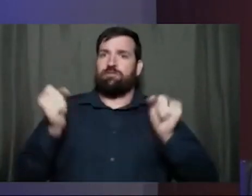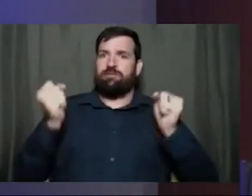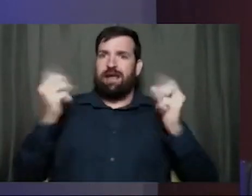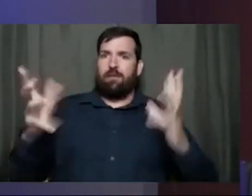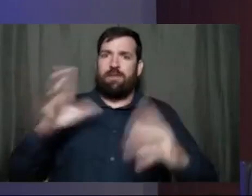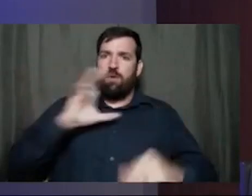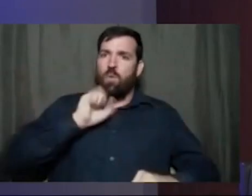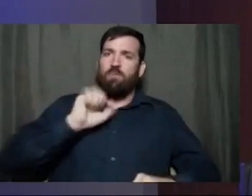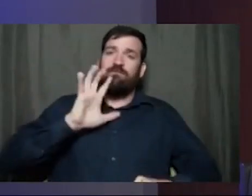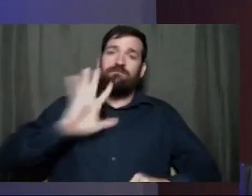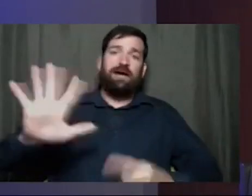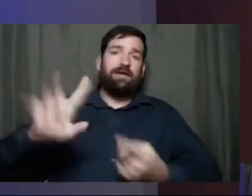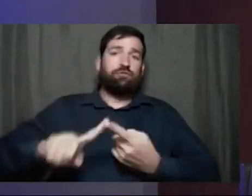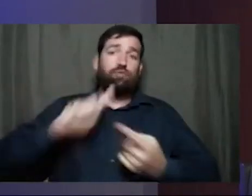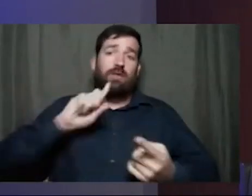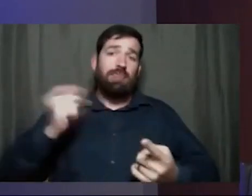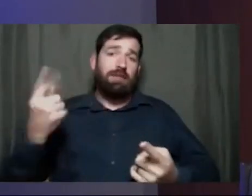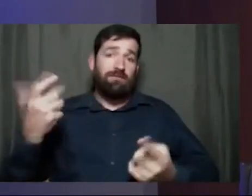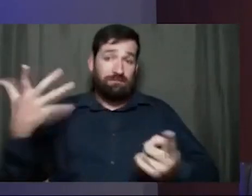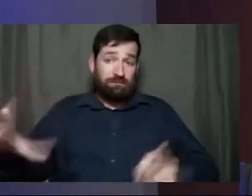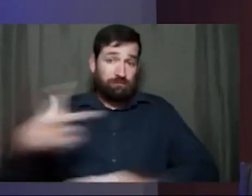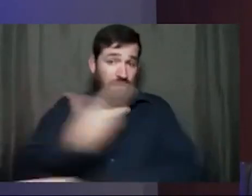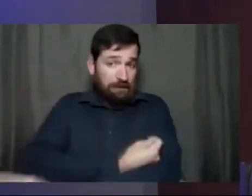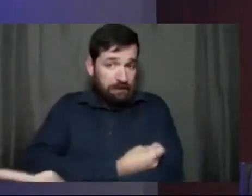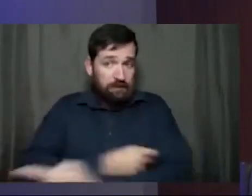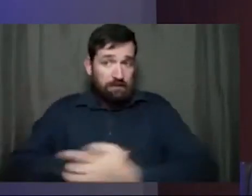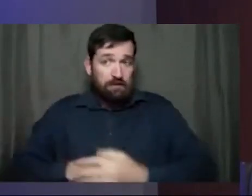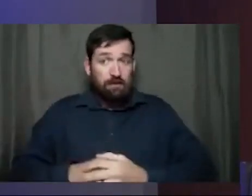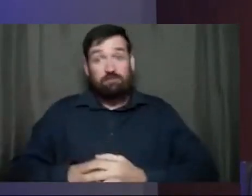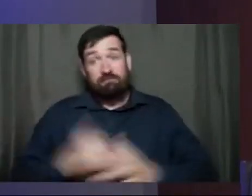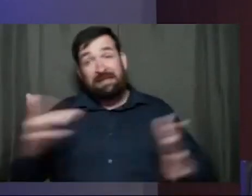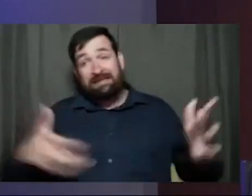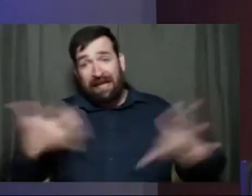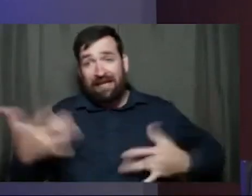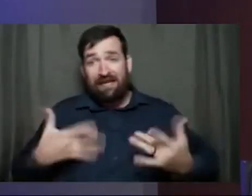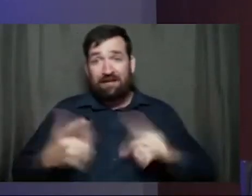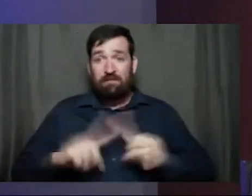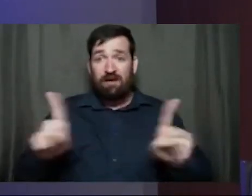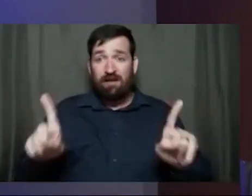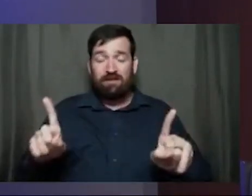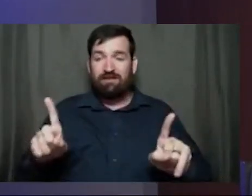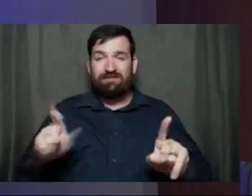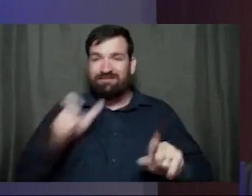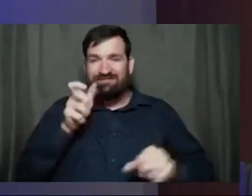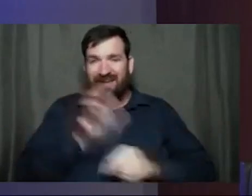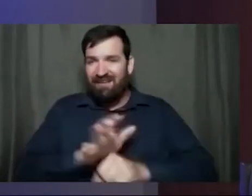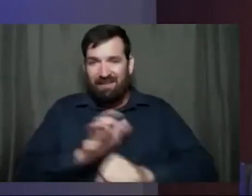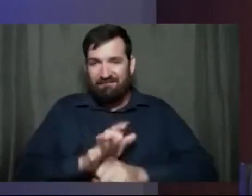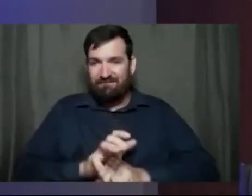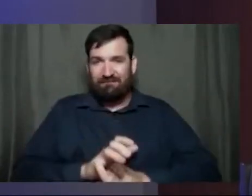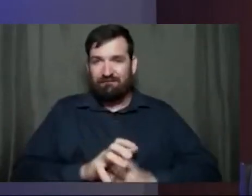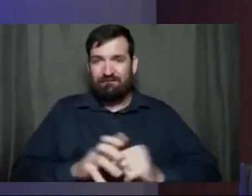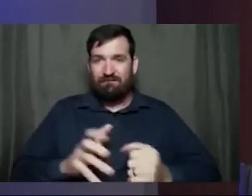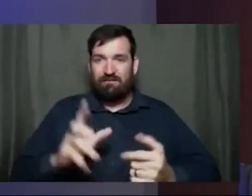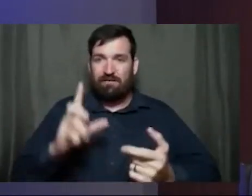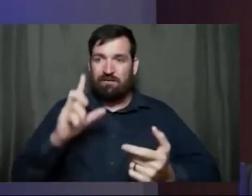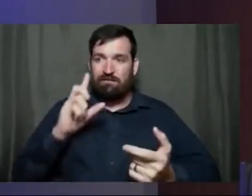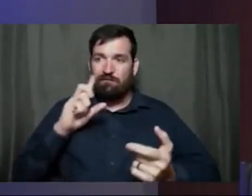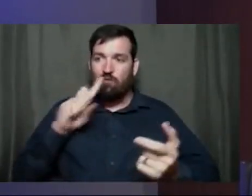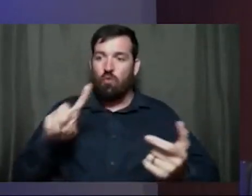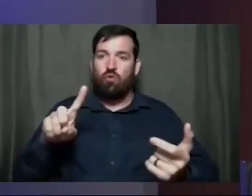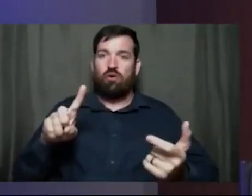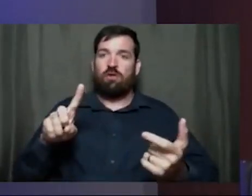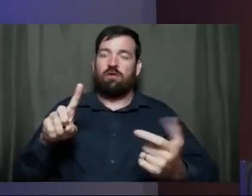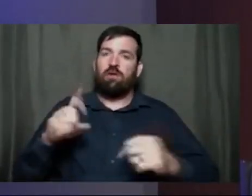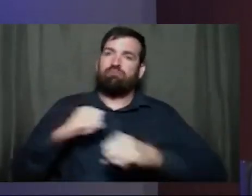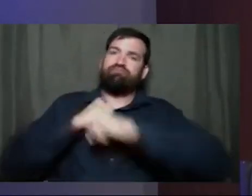getting vaccinated. That's, it's exciting, but we still haven't vaccinated enough of that population to create a protective bubble inside